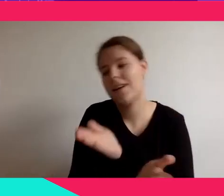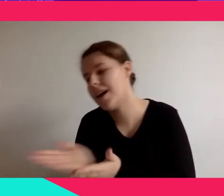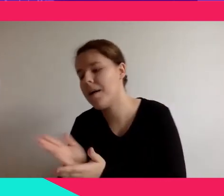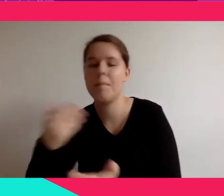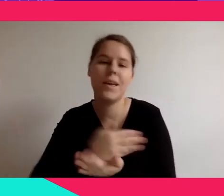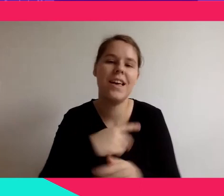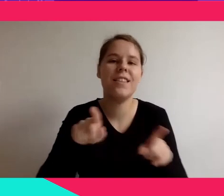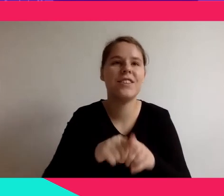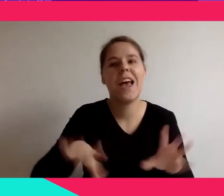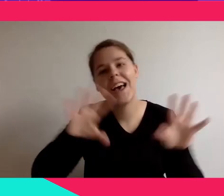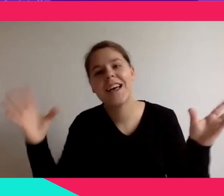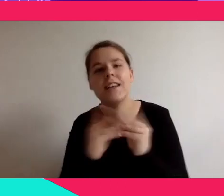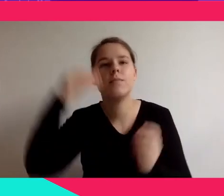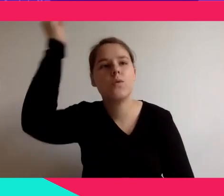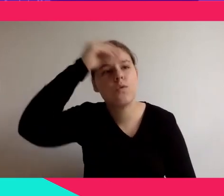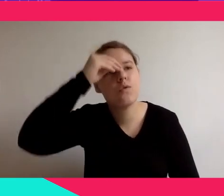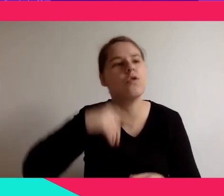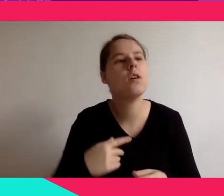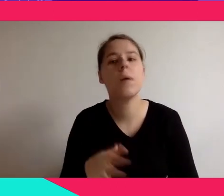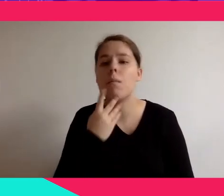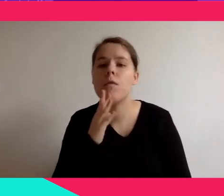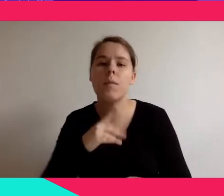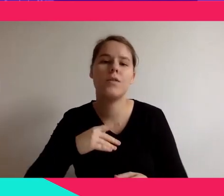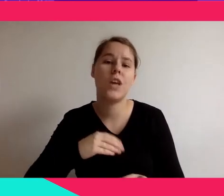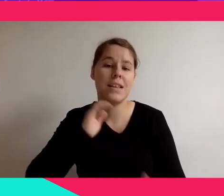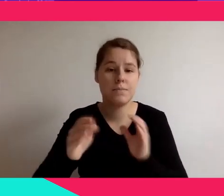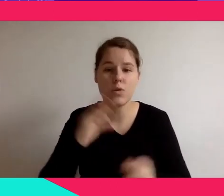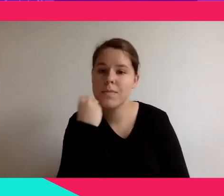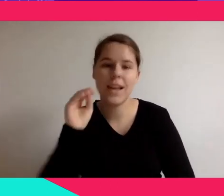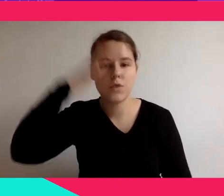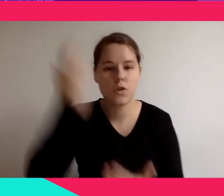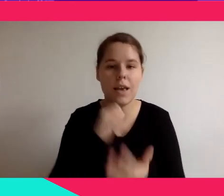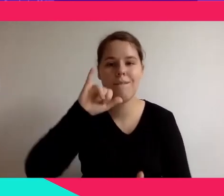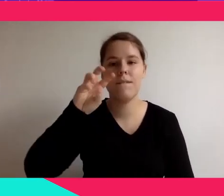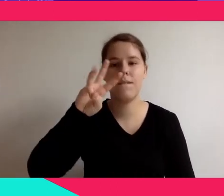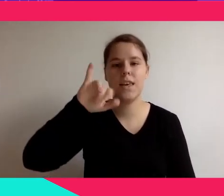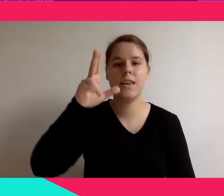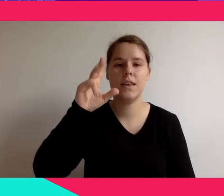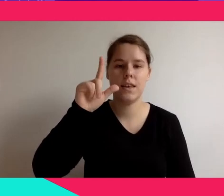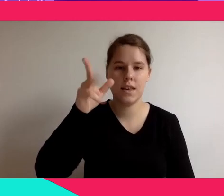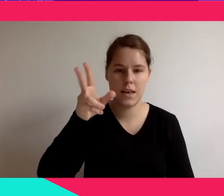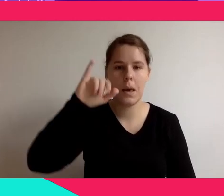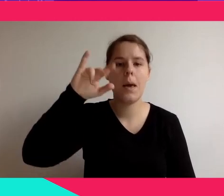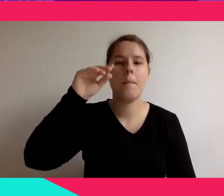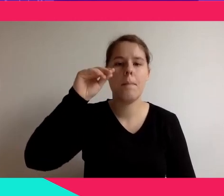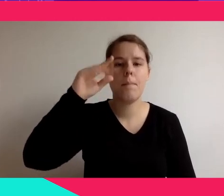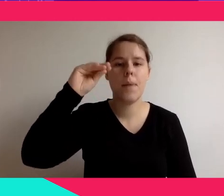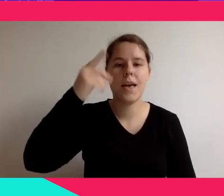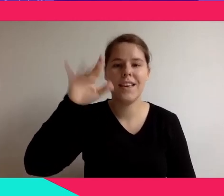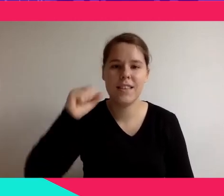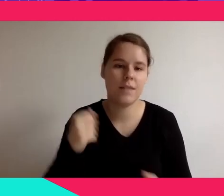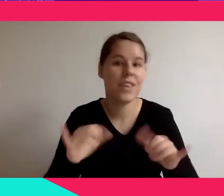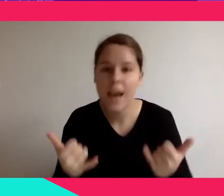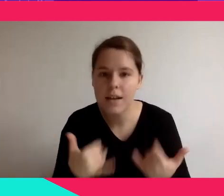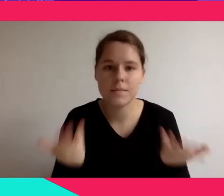best possible way. And there's enormous reach on Wikipedia. This is